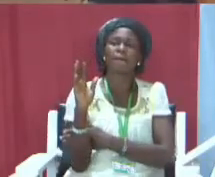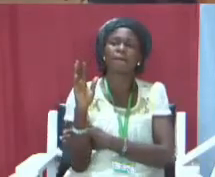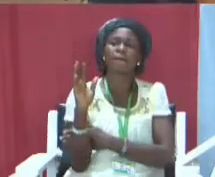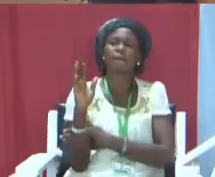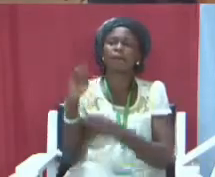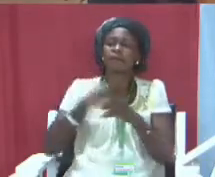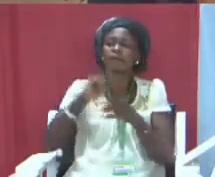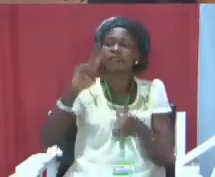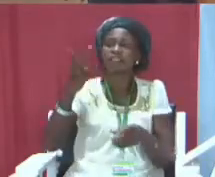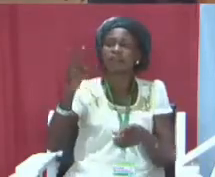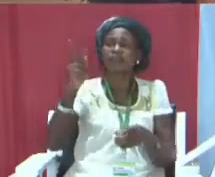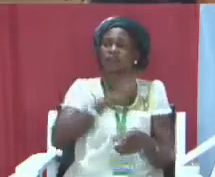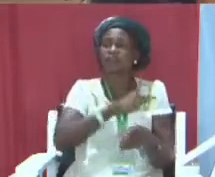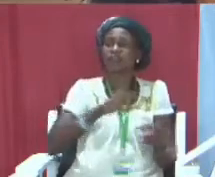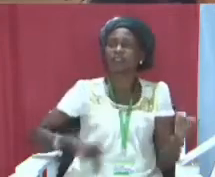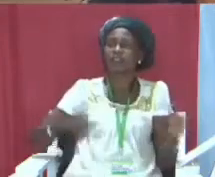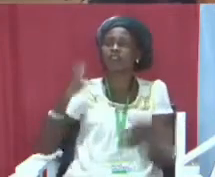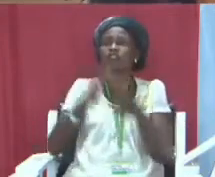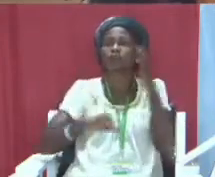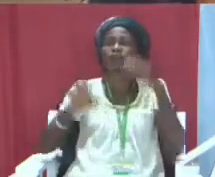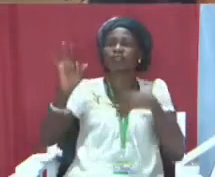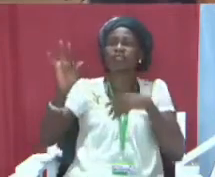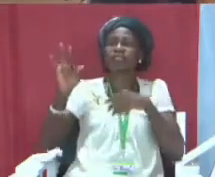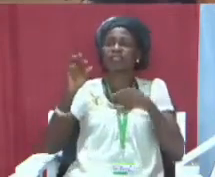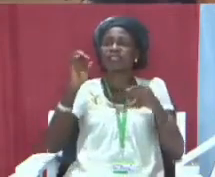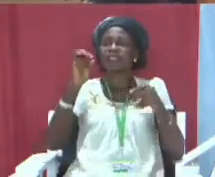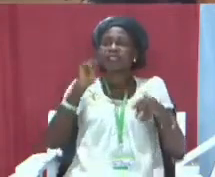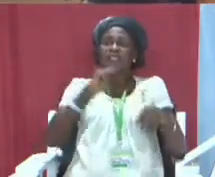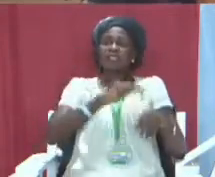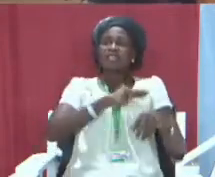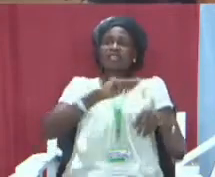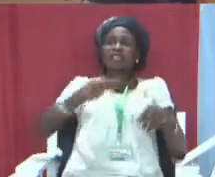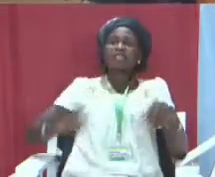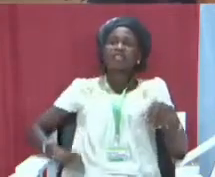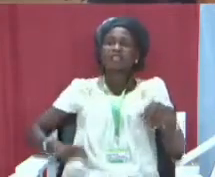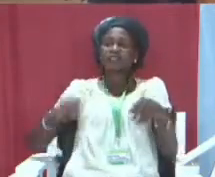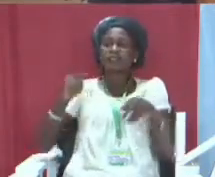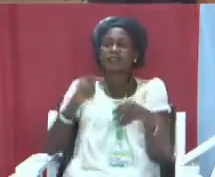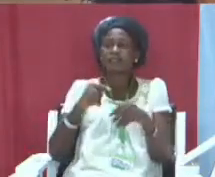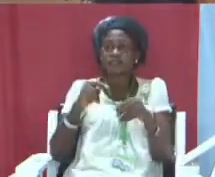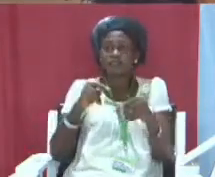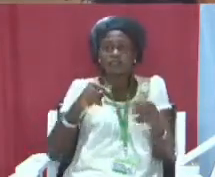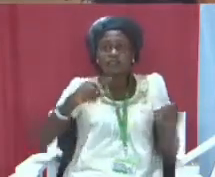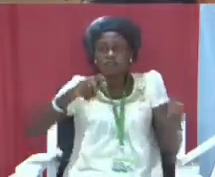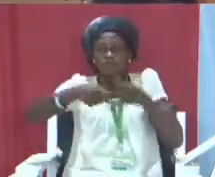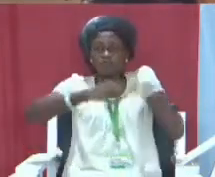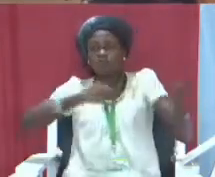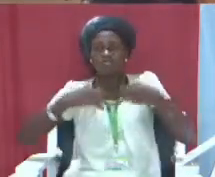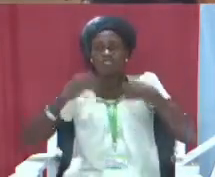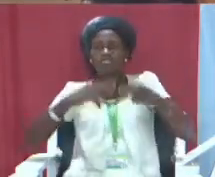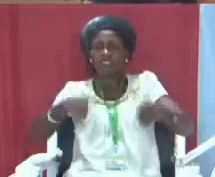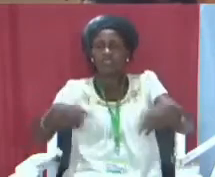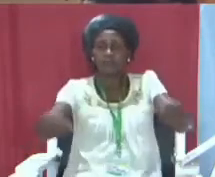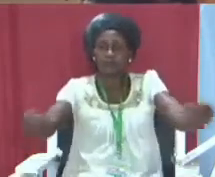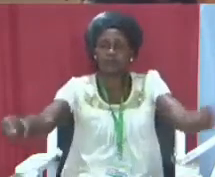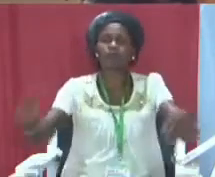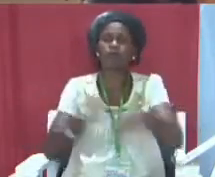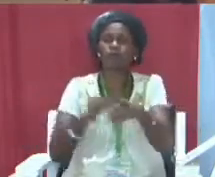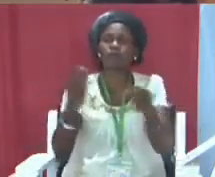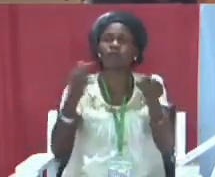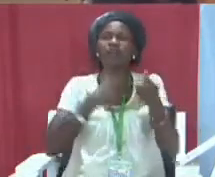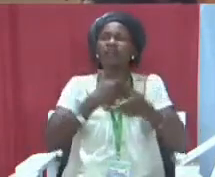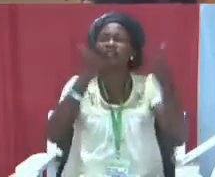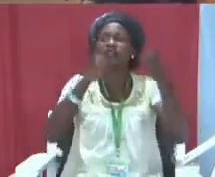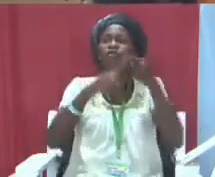In 2 Kings chapter 19, Hezekiah tore his dress, rolled on the dust, and cried out to God. And